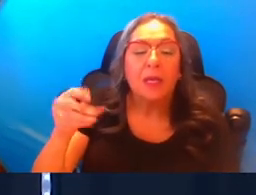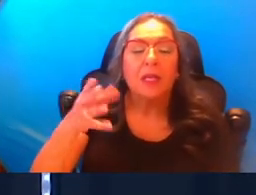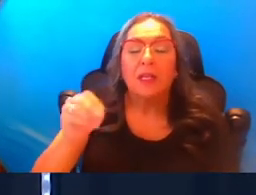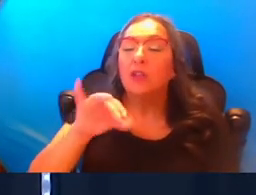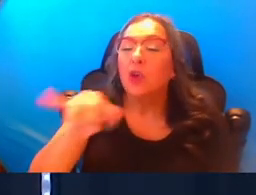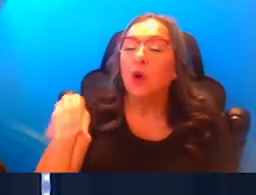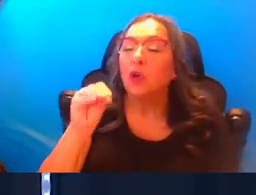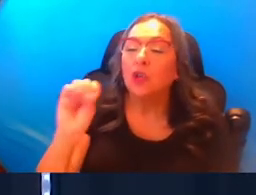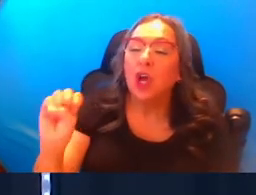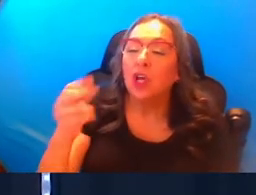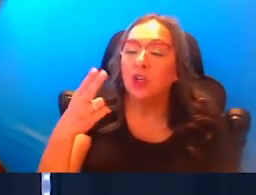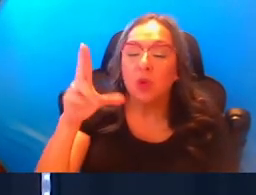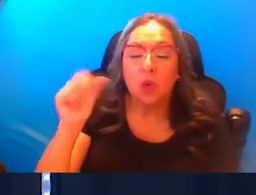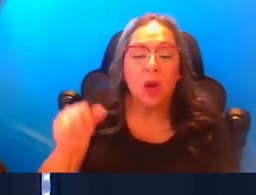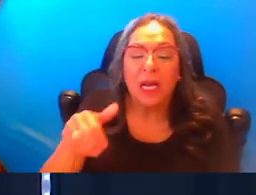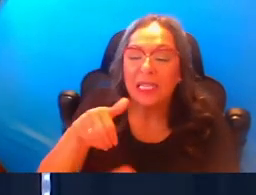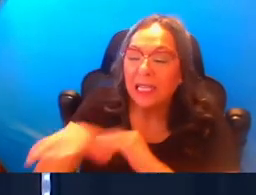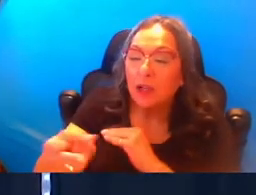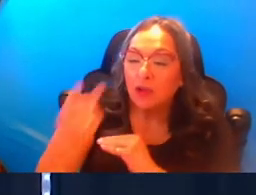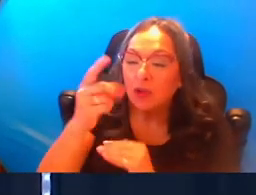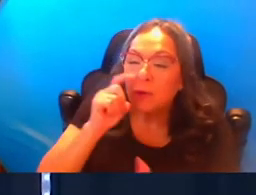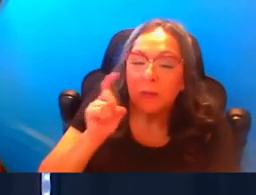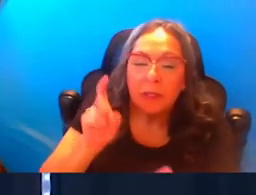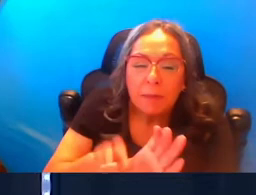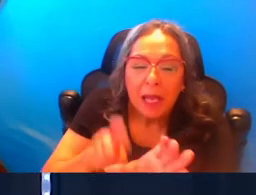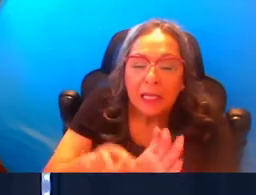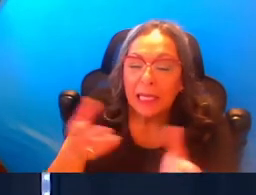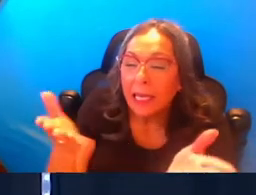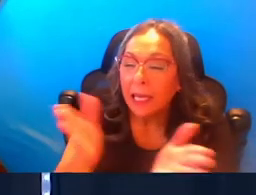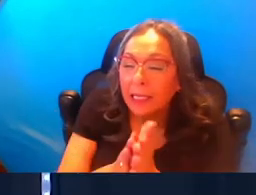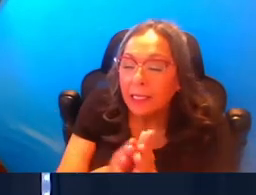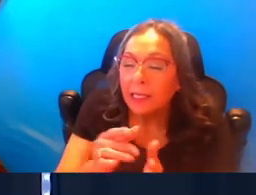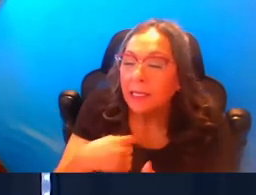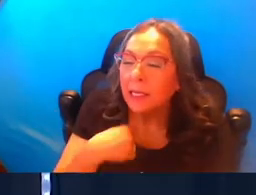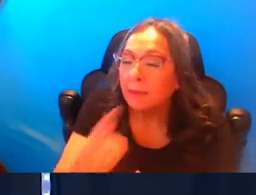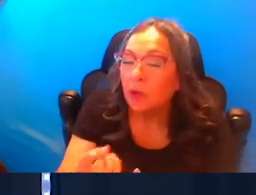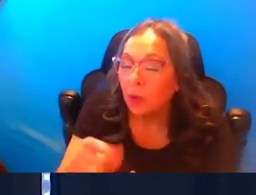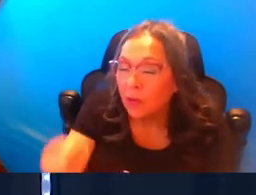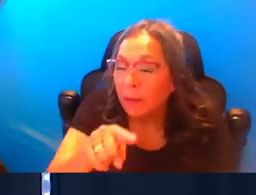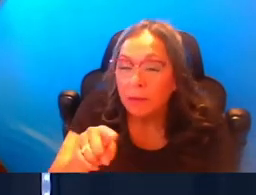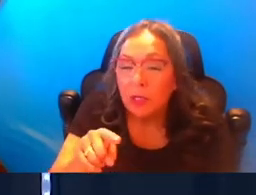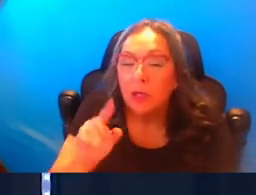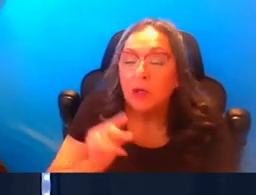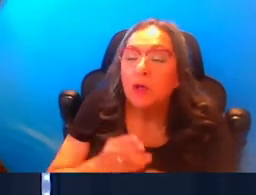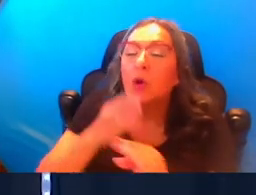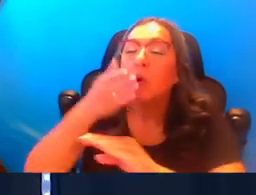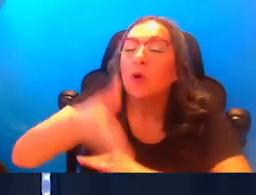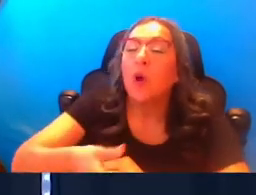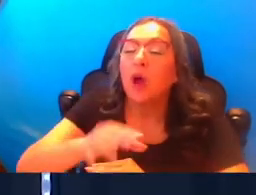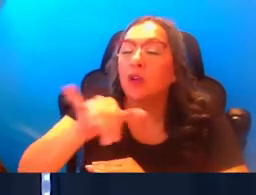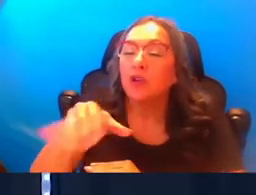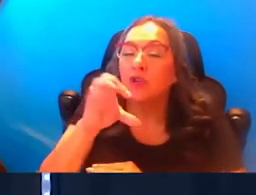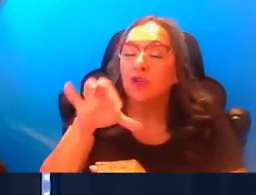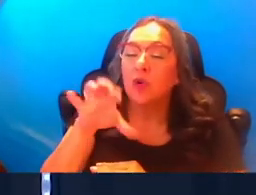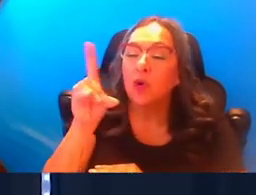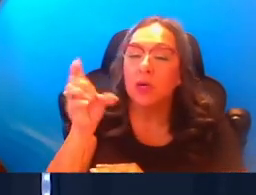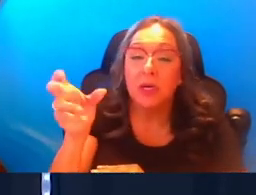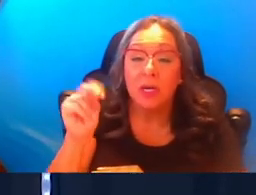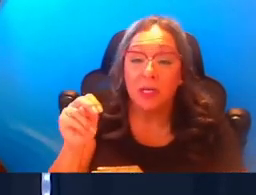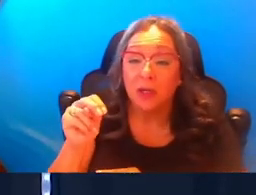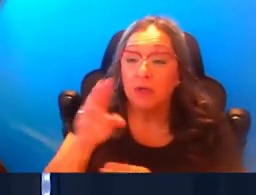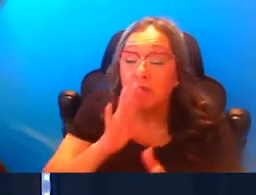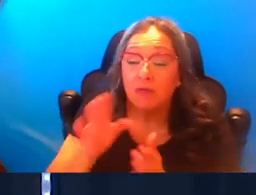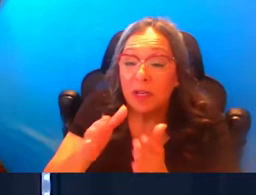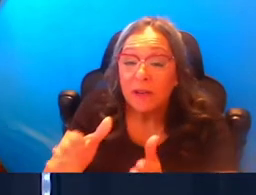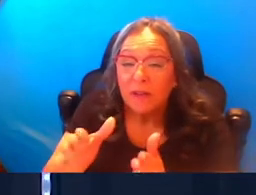at Acacia Grove, and he instructed them, scout out the land on the other side of the Jordan River, especially around Jericho. So the two